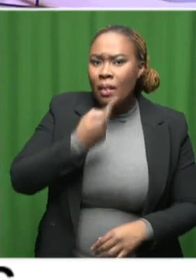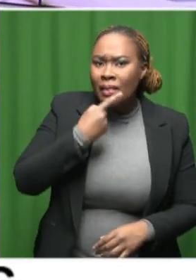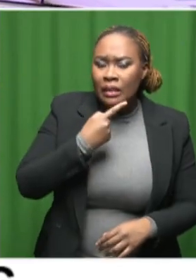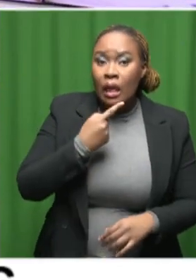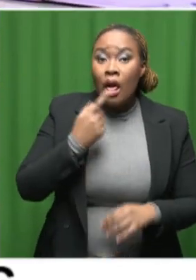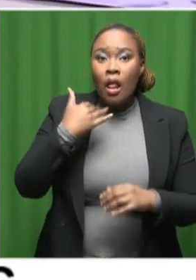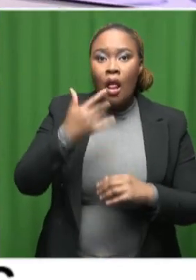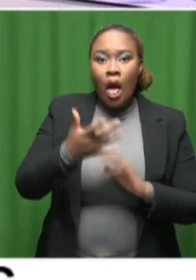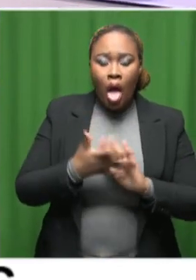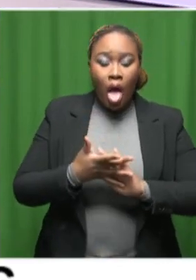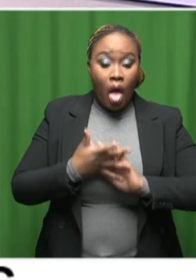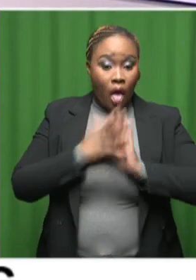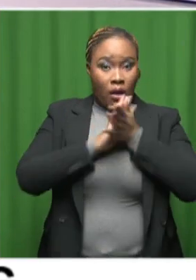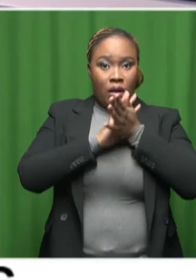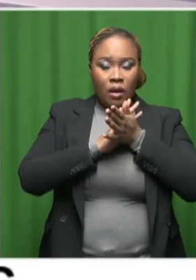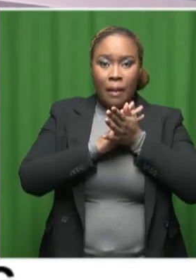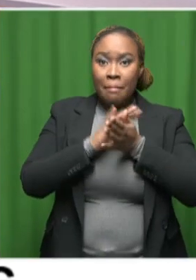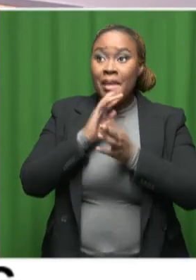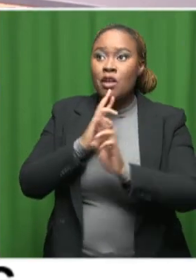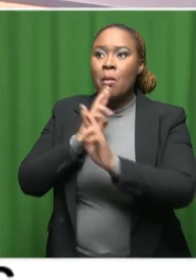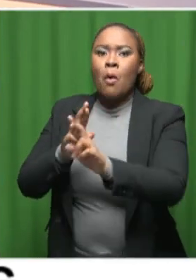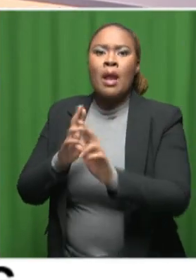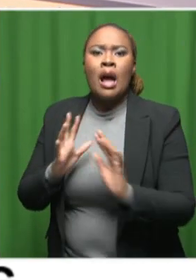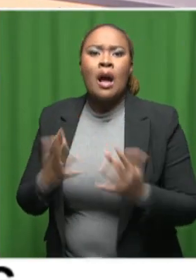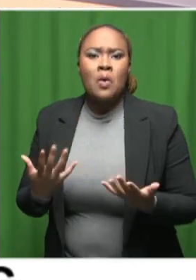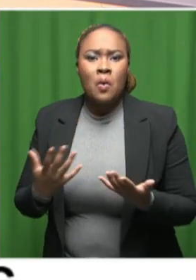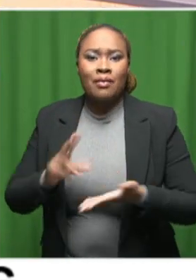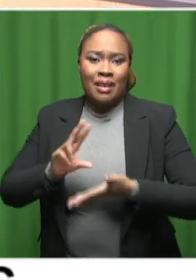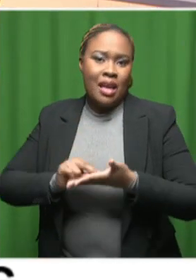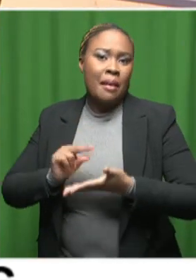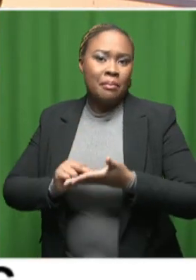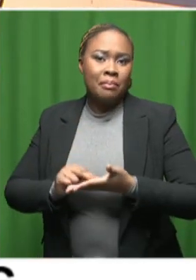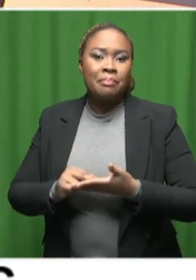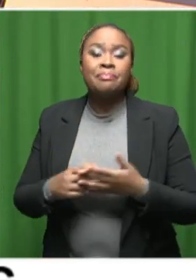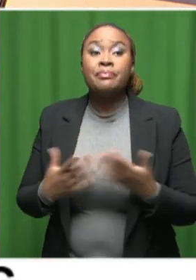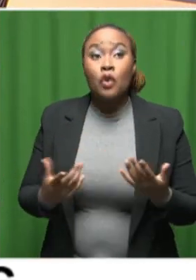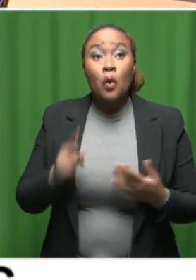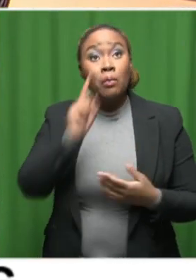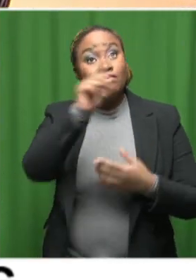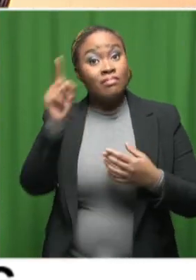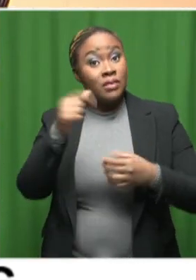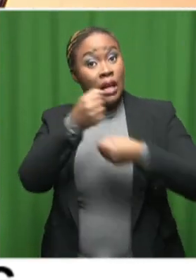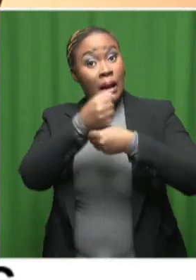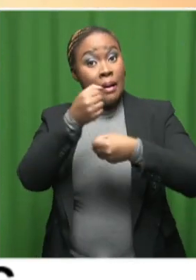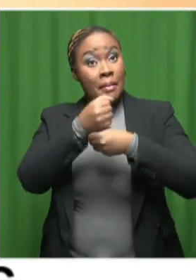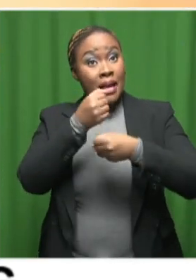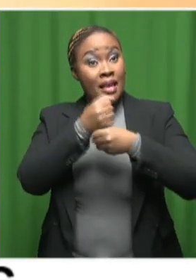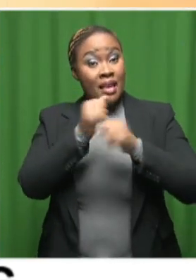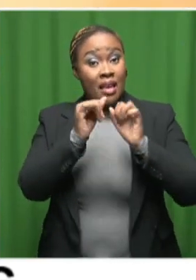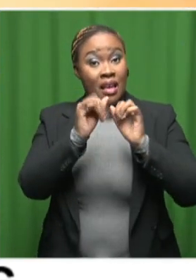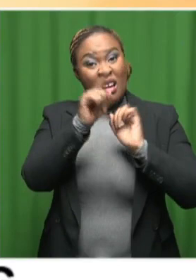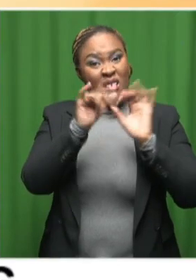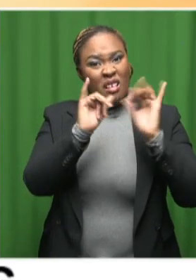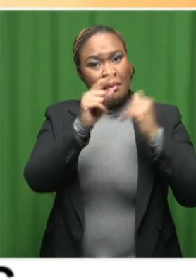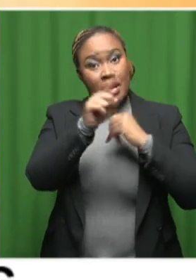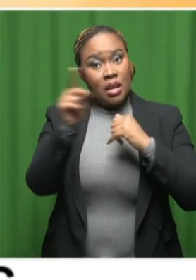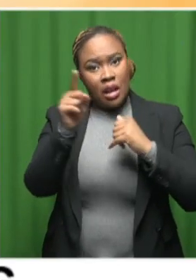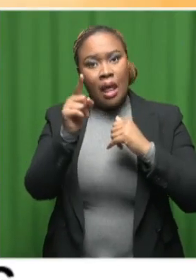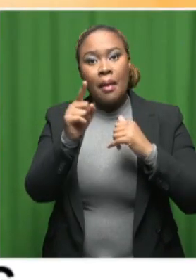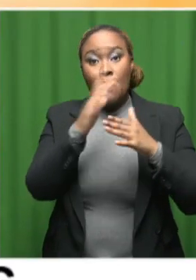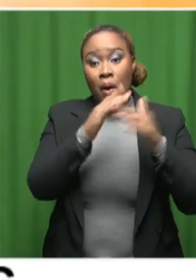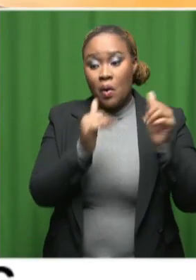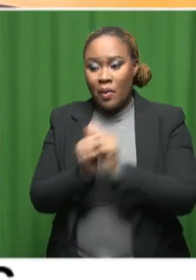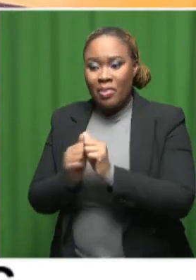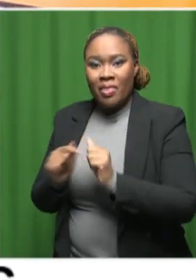several ways in which a drug manufacturer in the digital space can engage with the healthcare professional to really support the